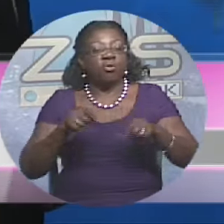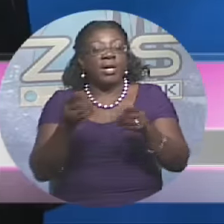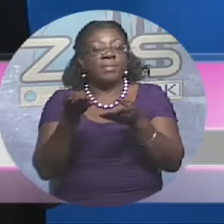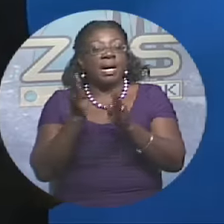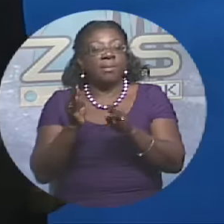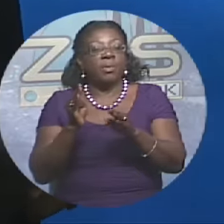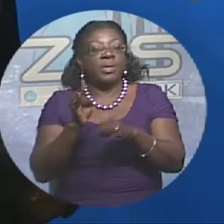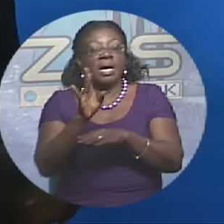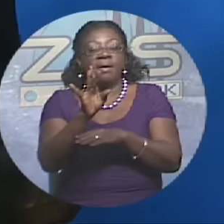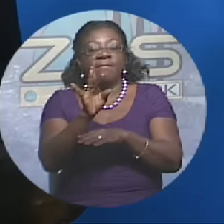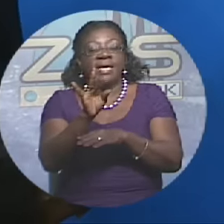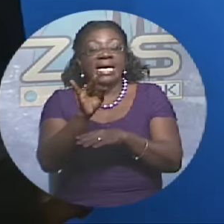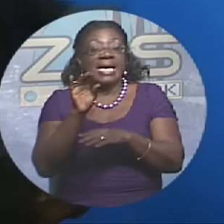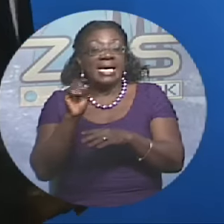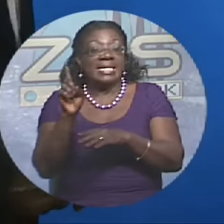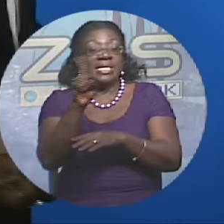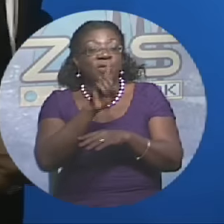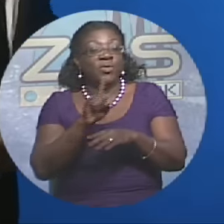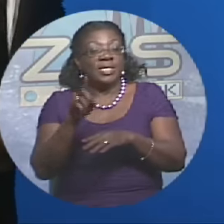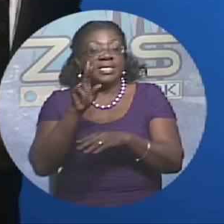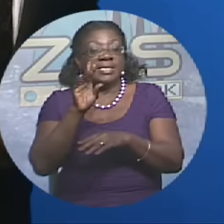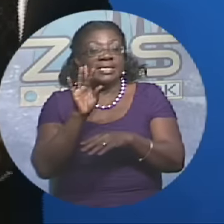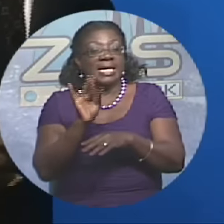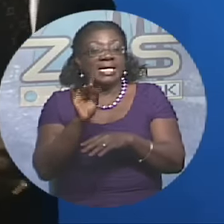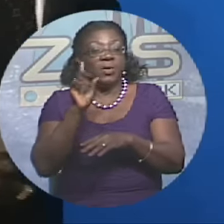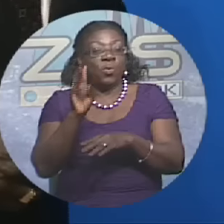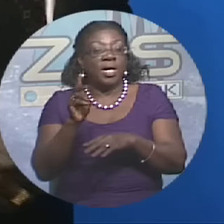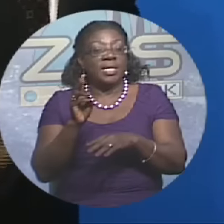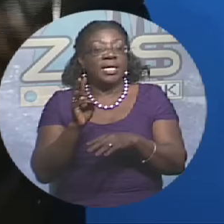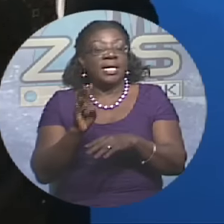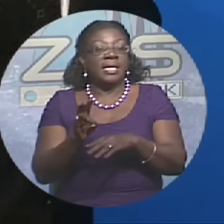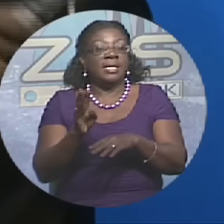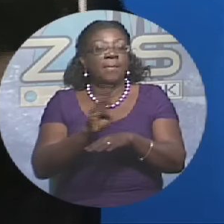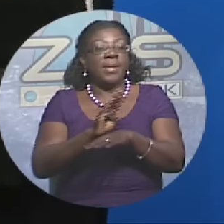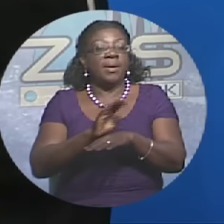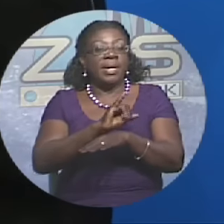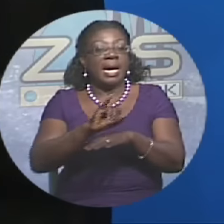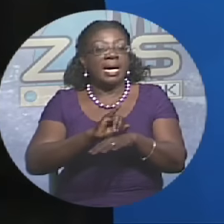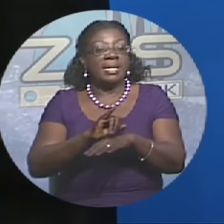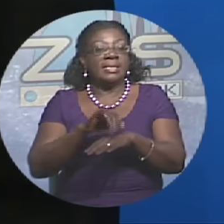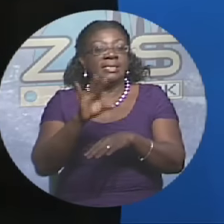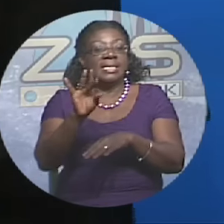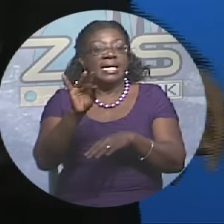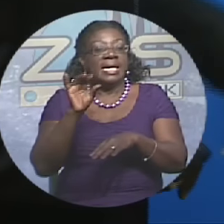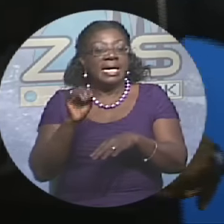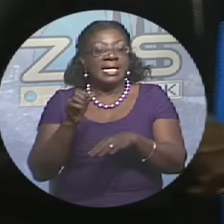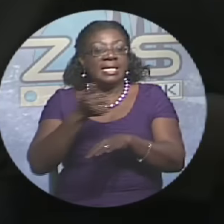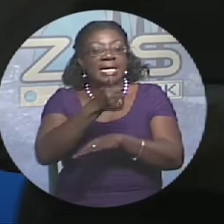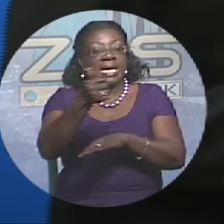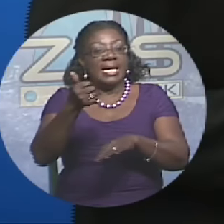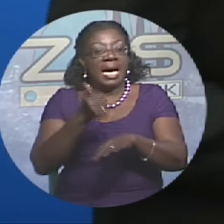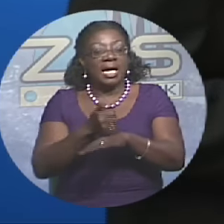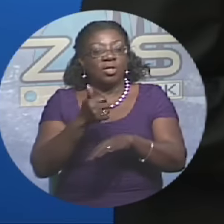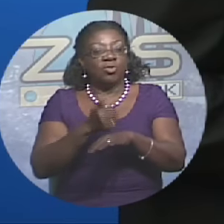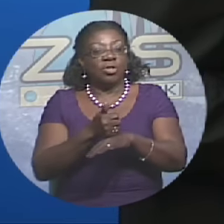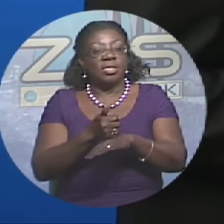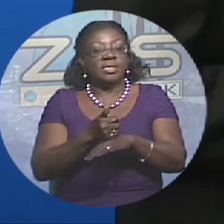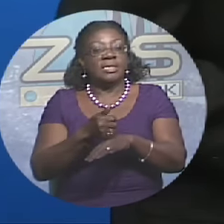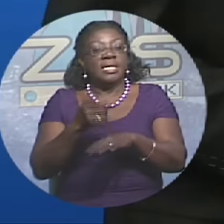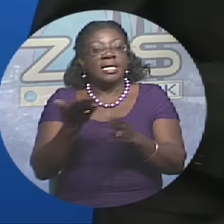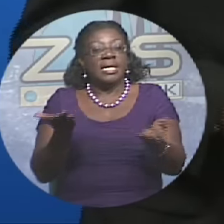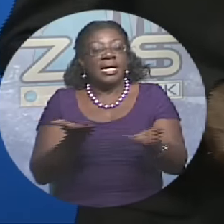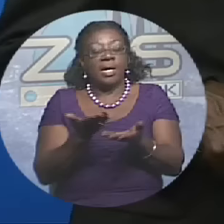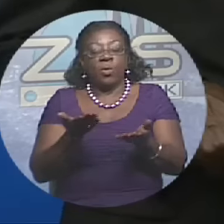we have 80 degrees, 81 in Bimini, the Berry Islands also 81, 80 degrees in Green Tulkey and Marsh Harbor, Ivanhoe, Harbour